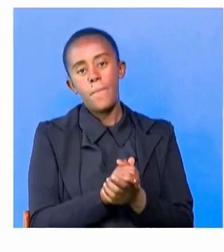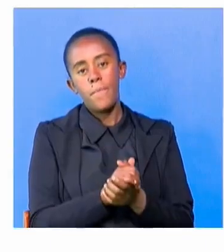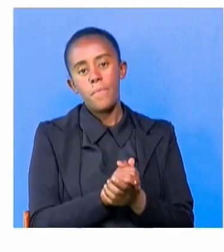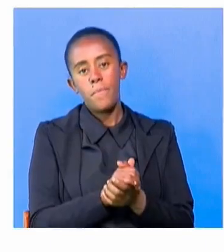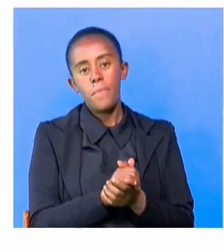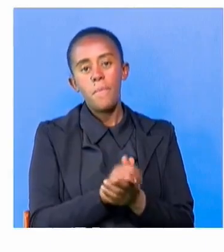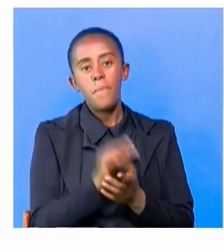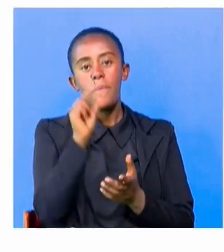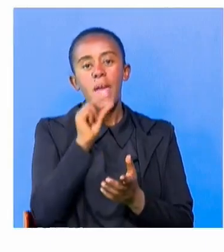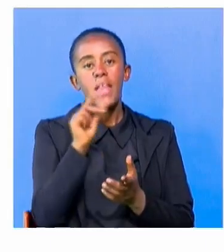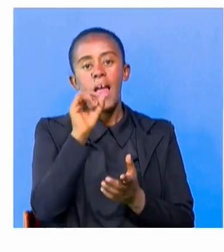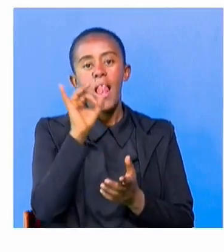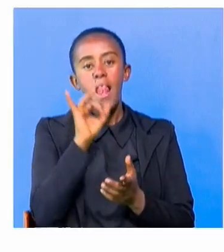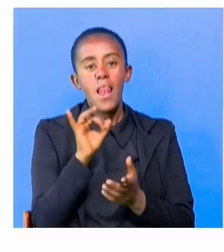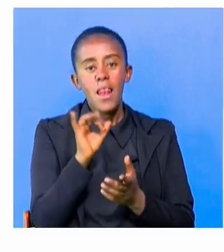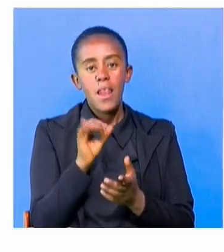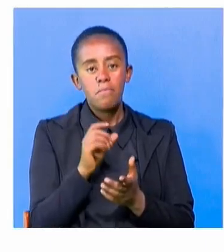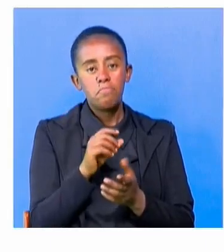Bethel,